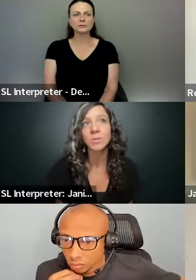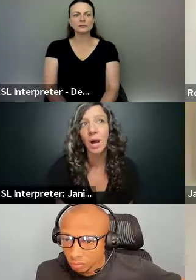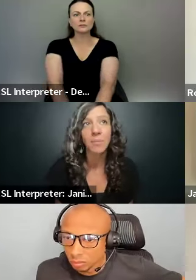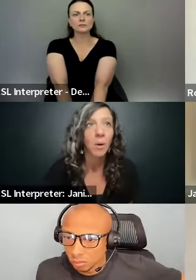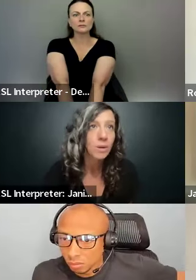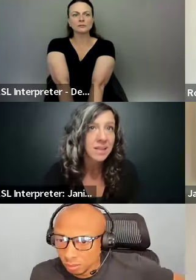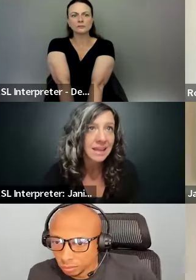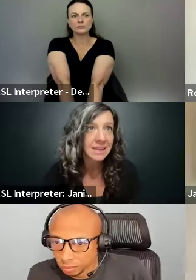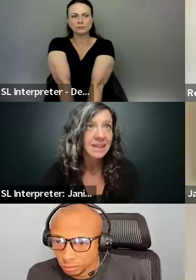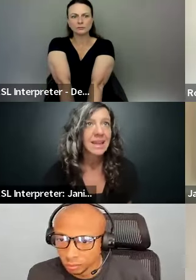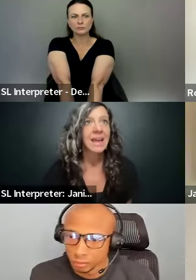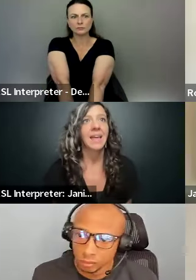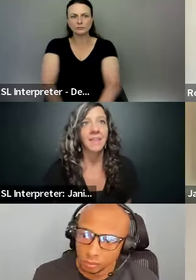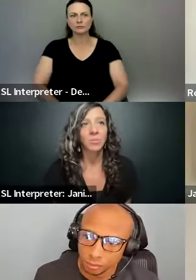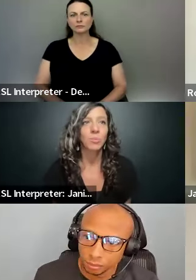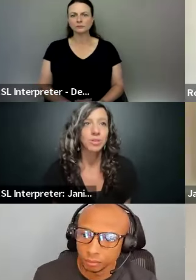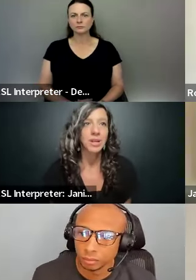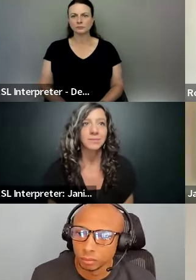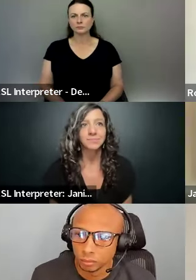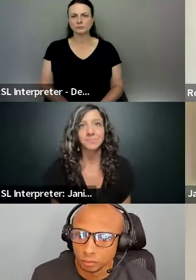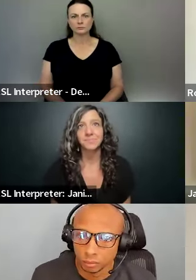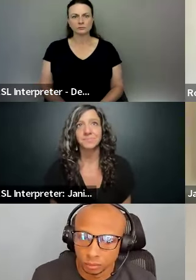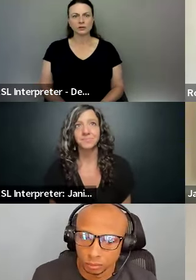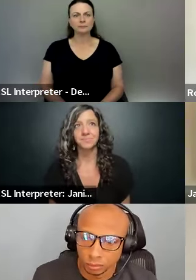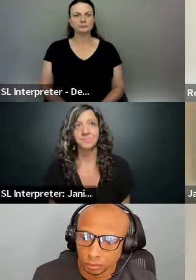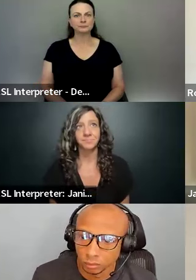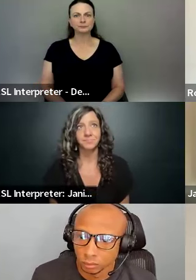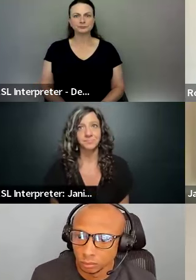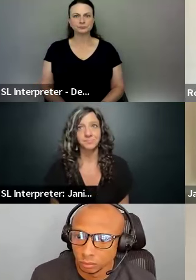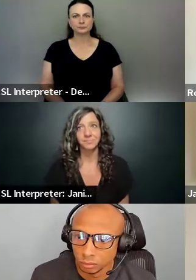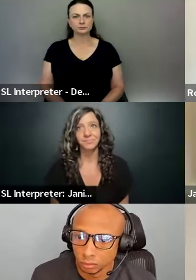comments, and then we'll talk about what to edit, and then we'll push it out. Okay.